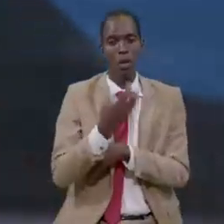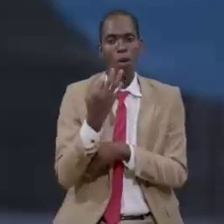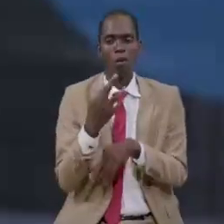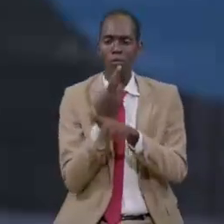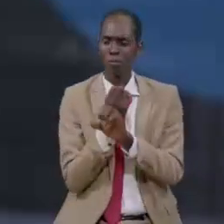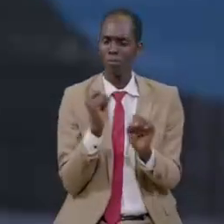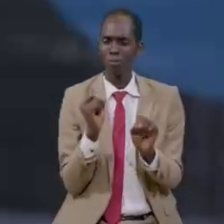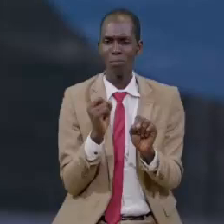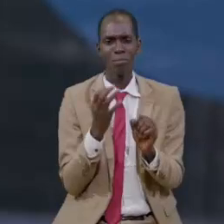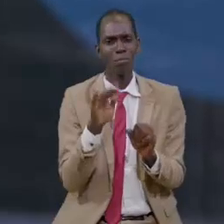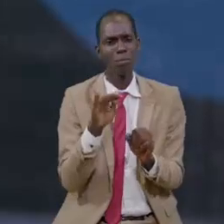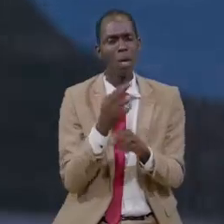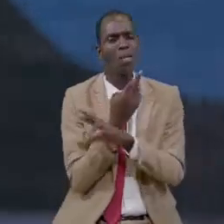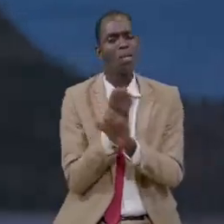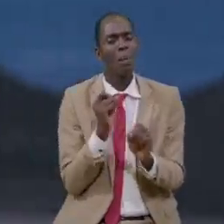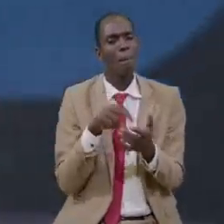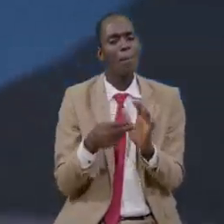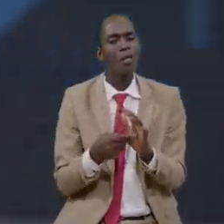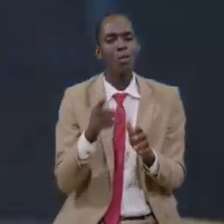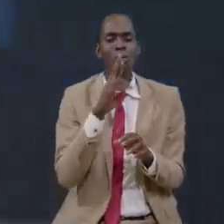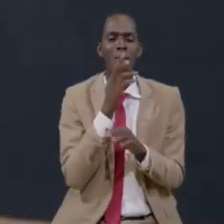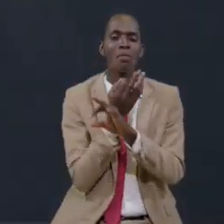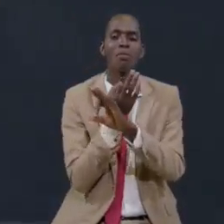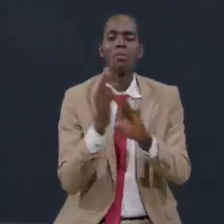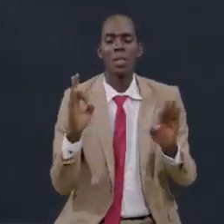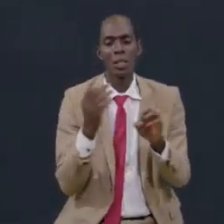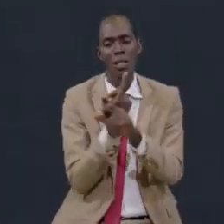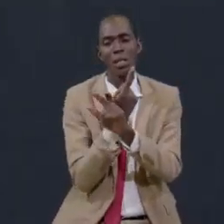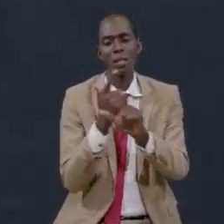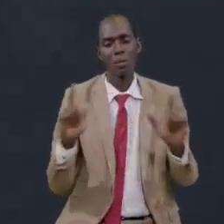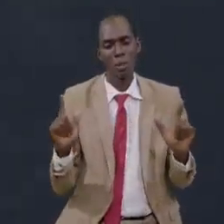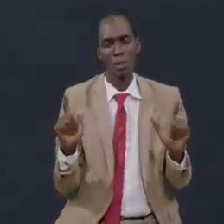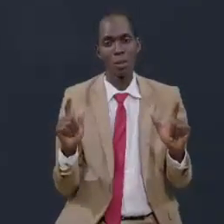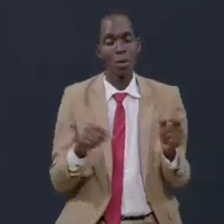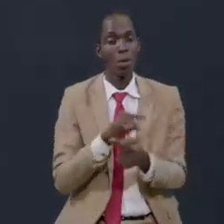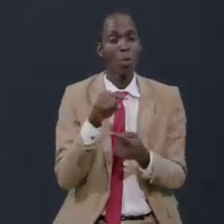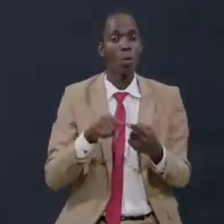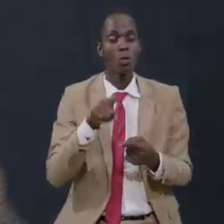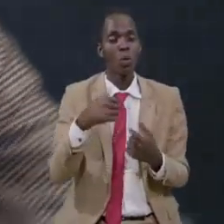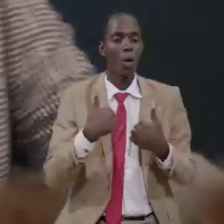Redemption is liberation. When you have been